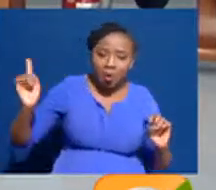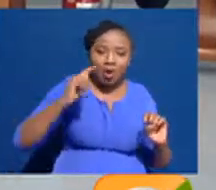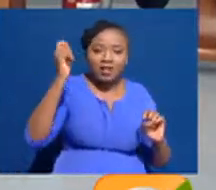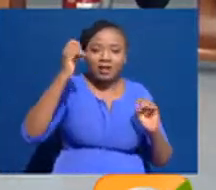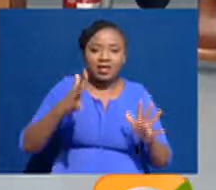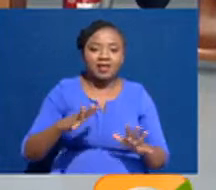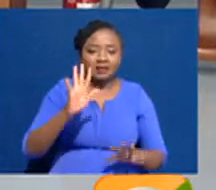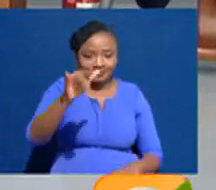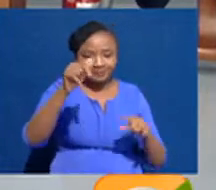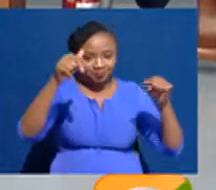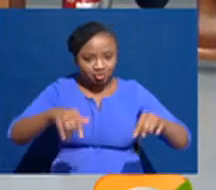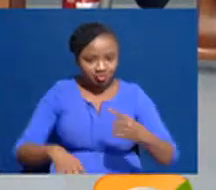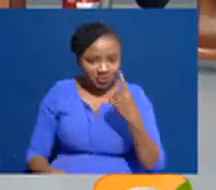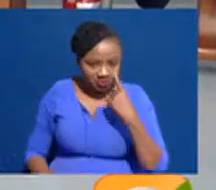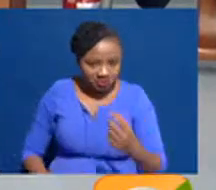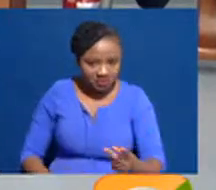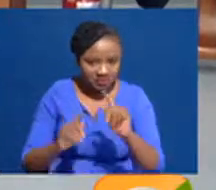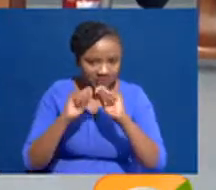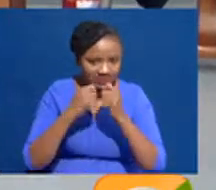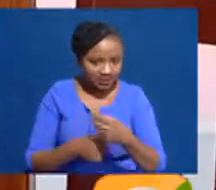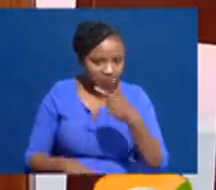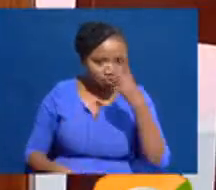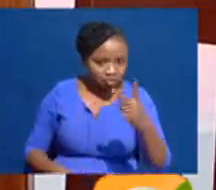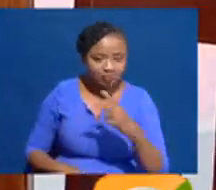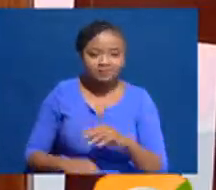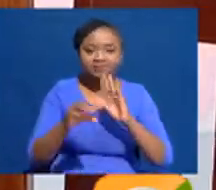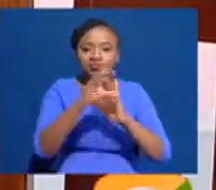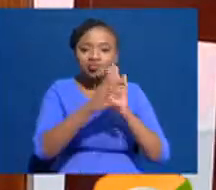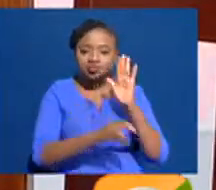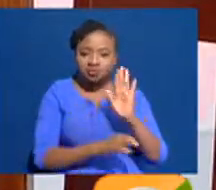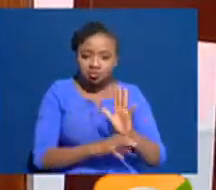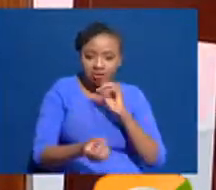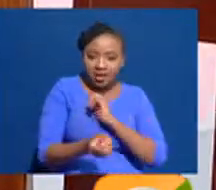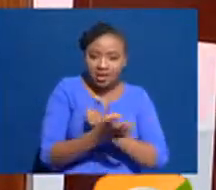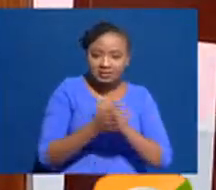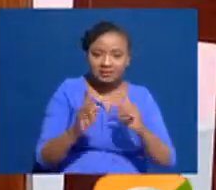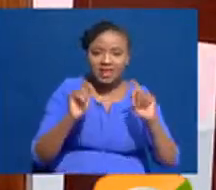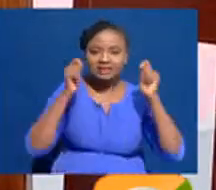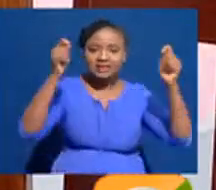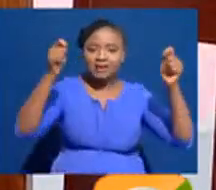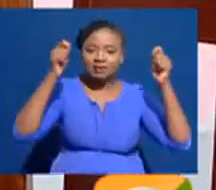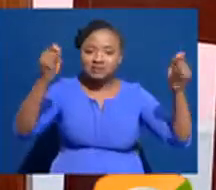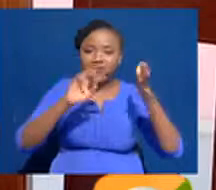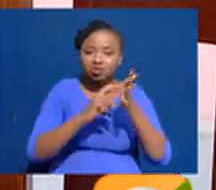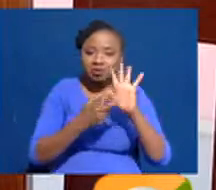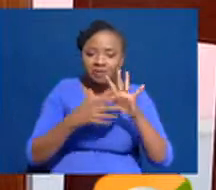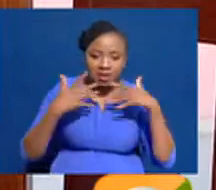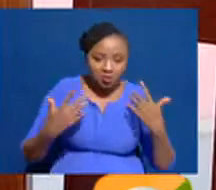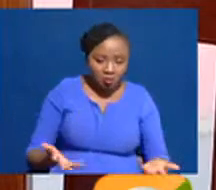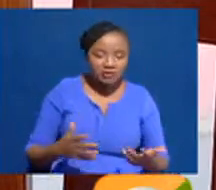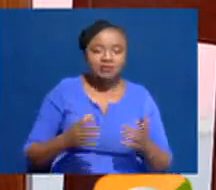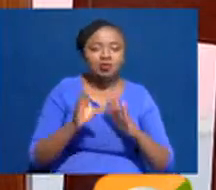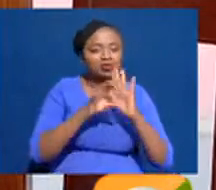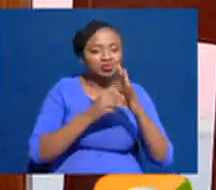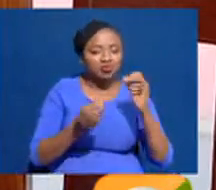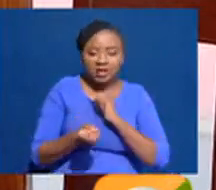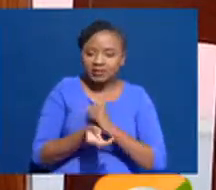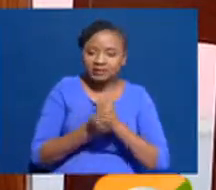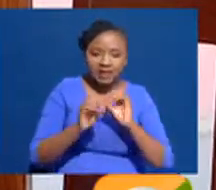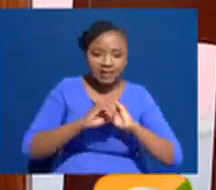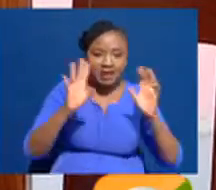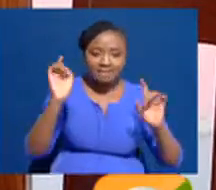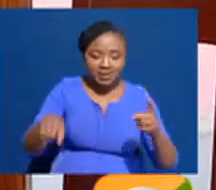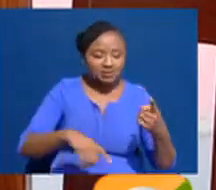saw two types of demonstration. Mm. And the constitution is very clear as to the definition of a demonstration. It must be